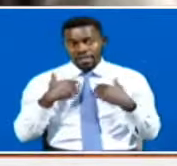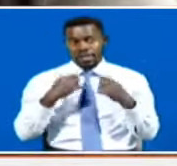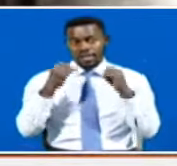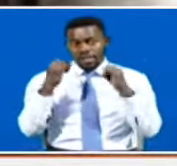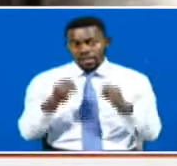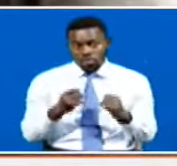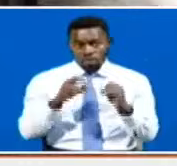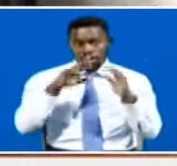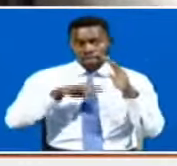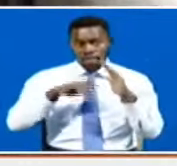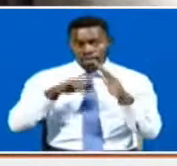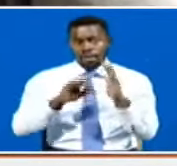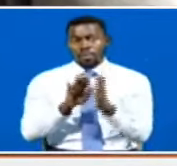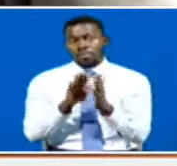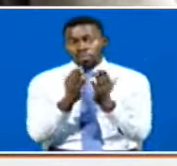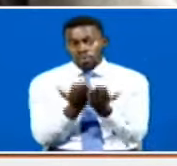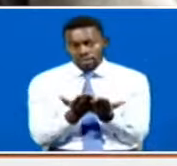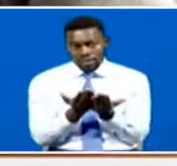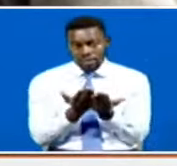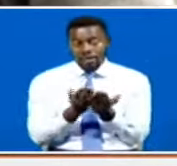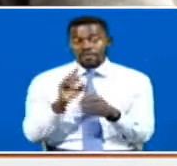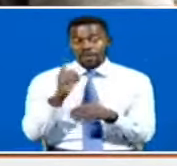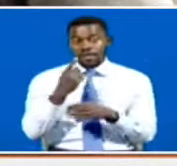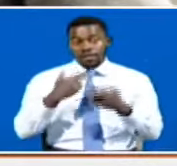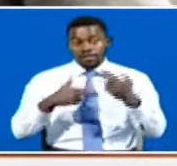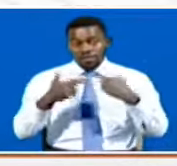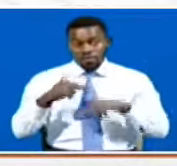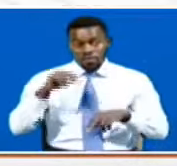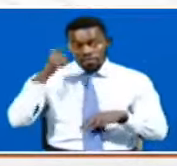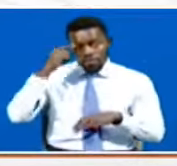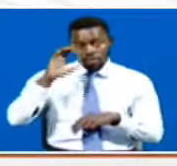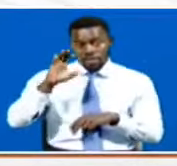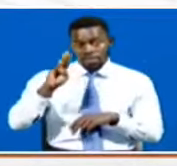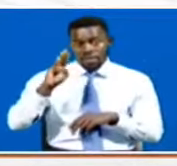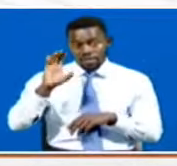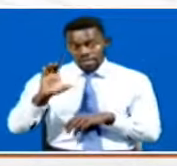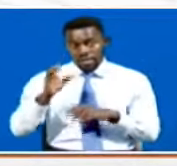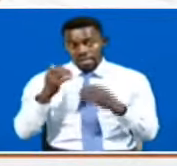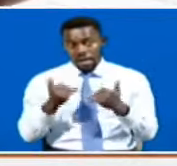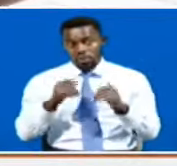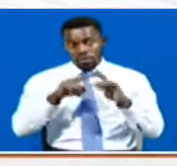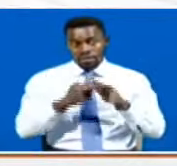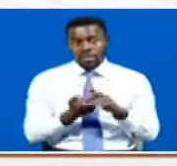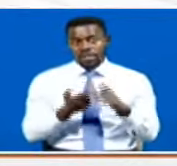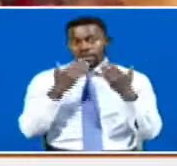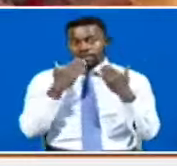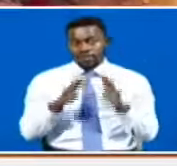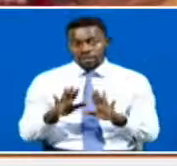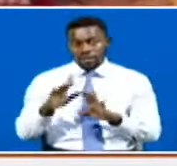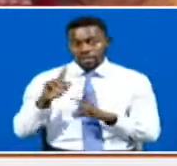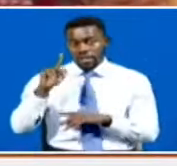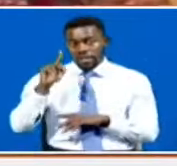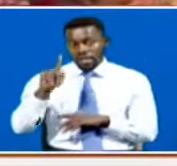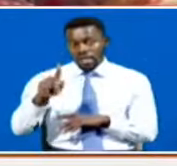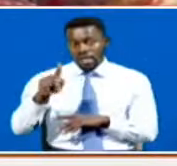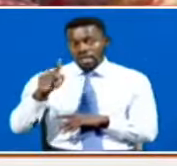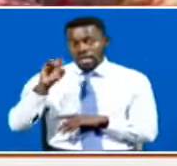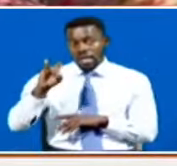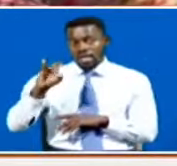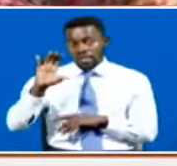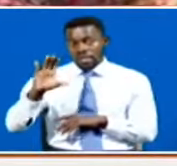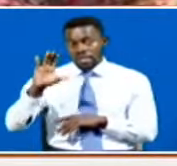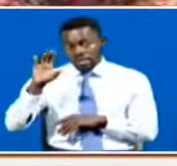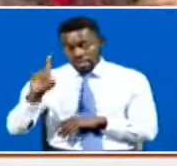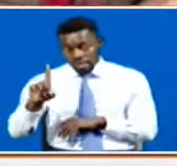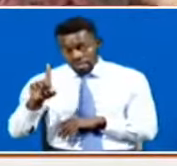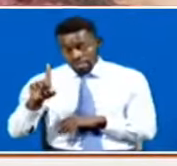reduced learning areas. The first review of the content for CBC has already started. Kenya Institute of Curriculum